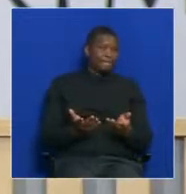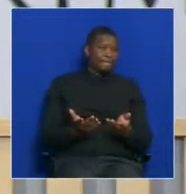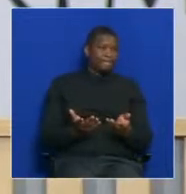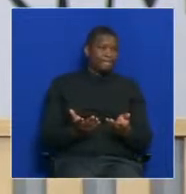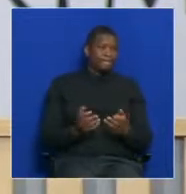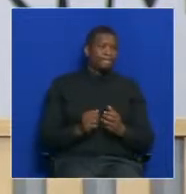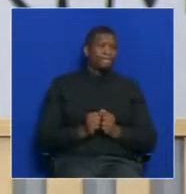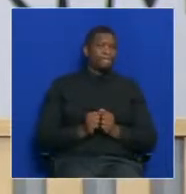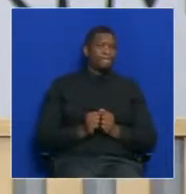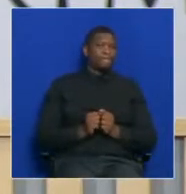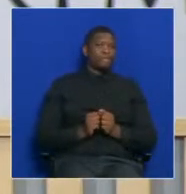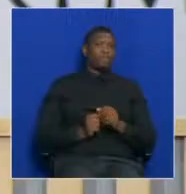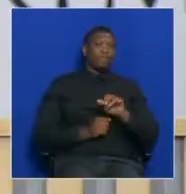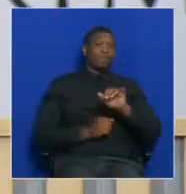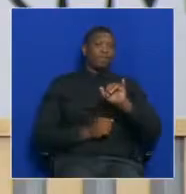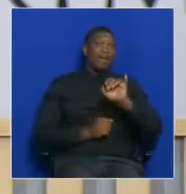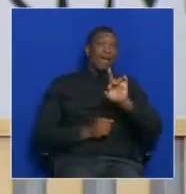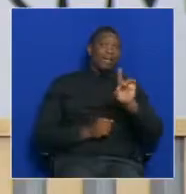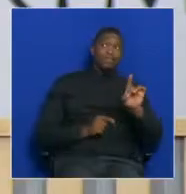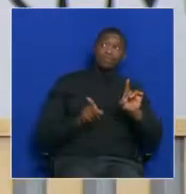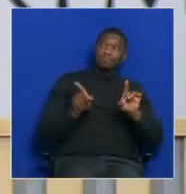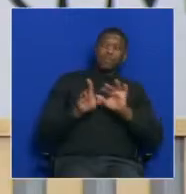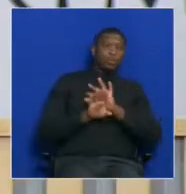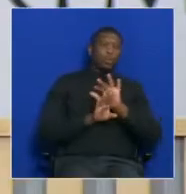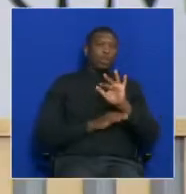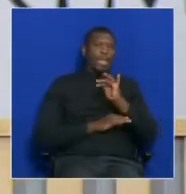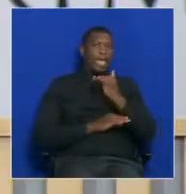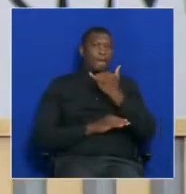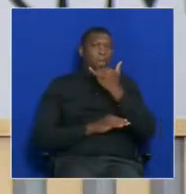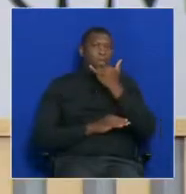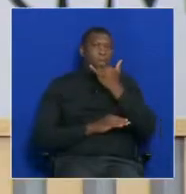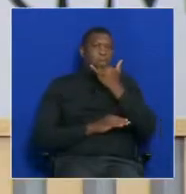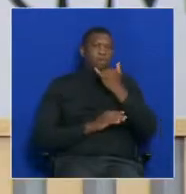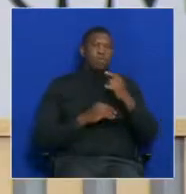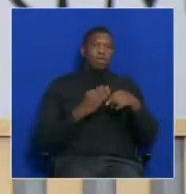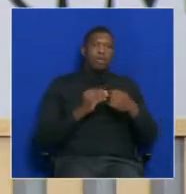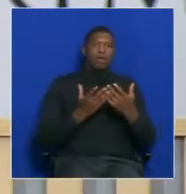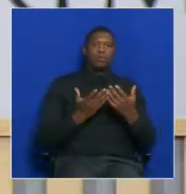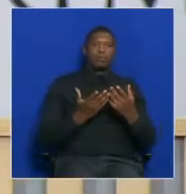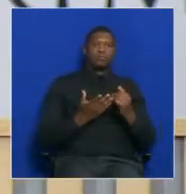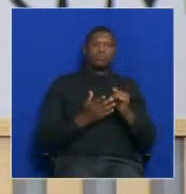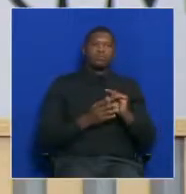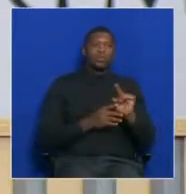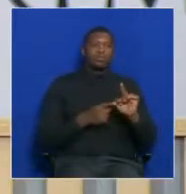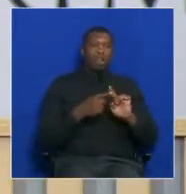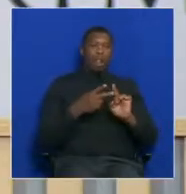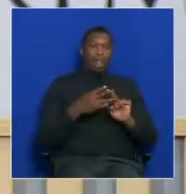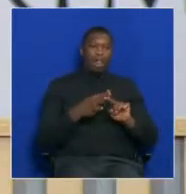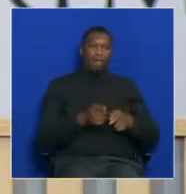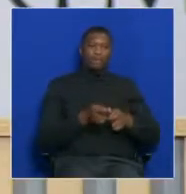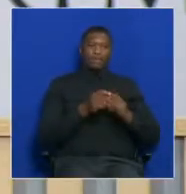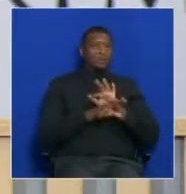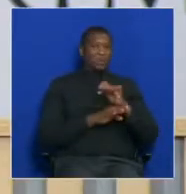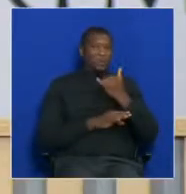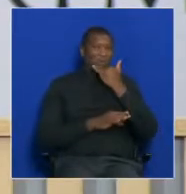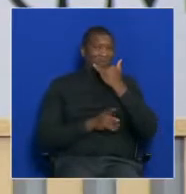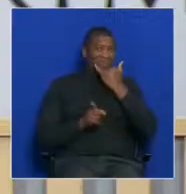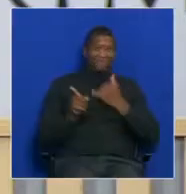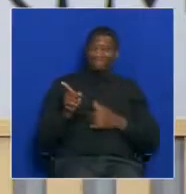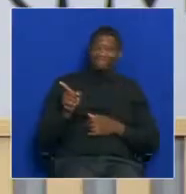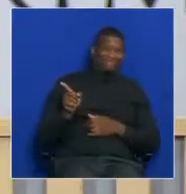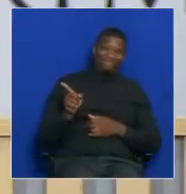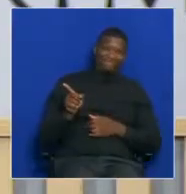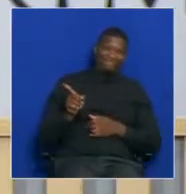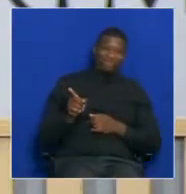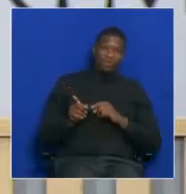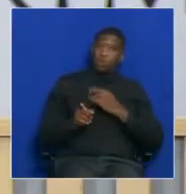the ID was not even happy about those things being raised, because, as I understood at the